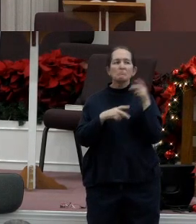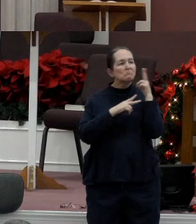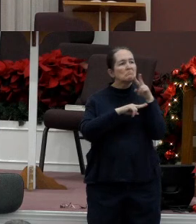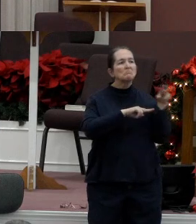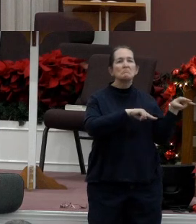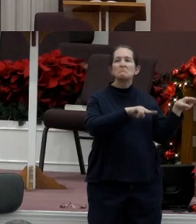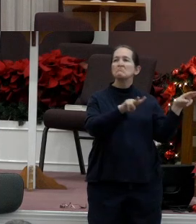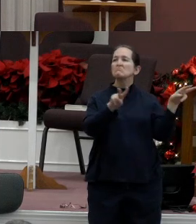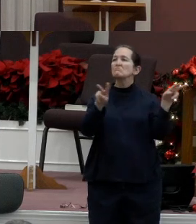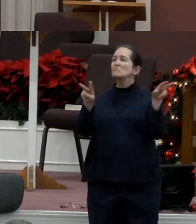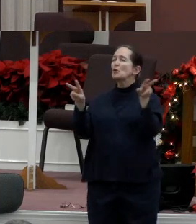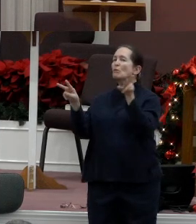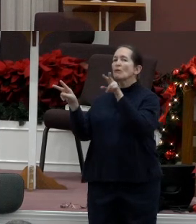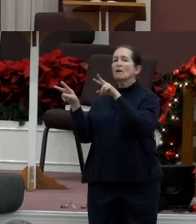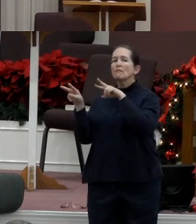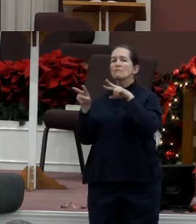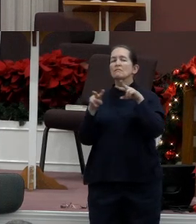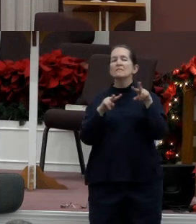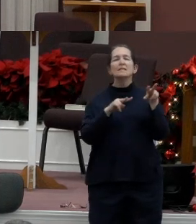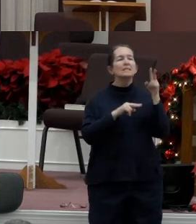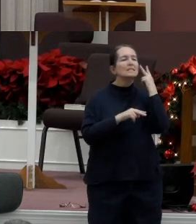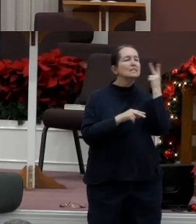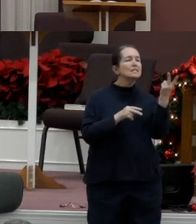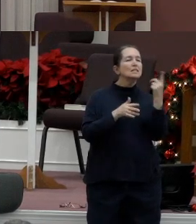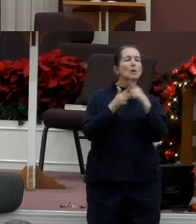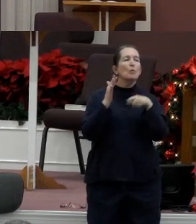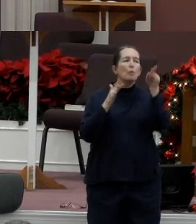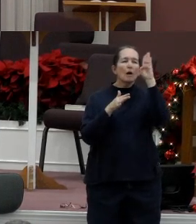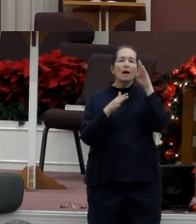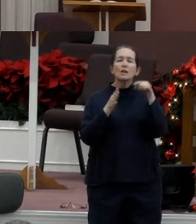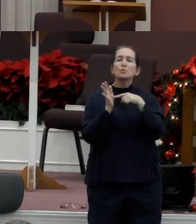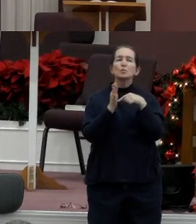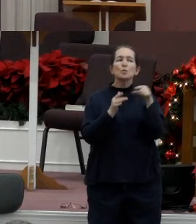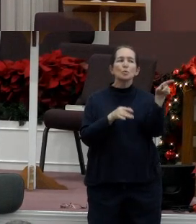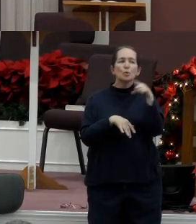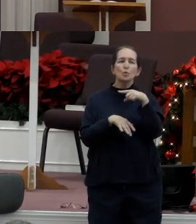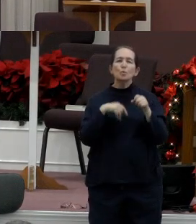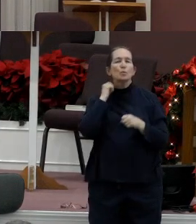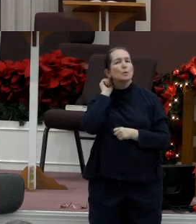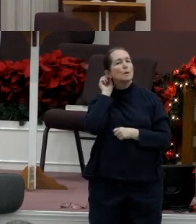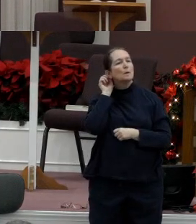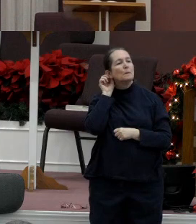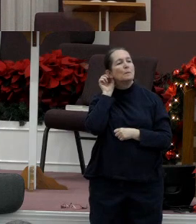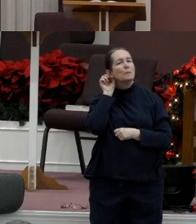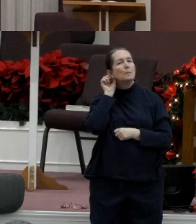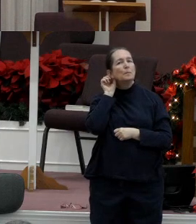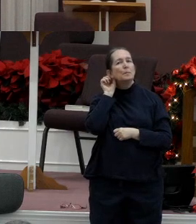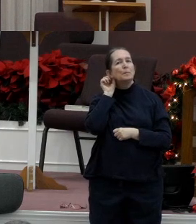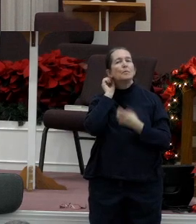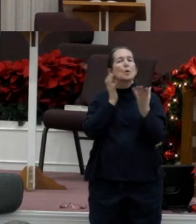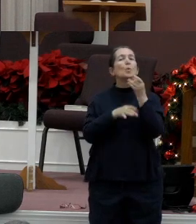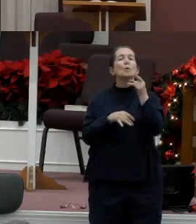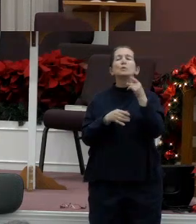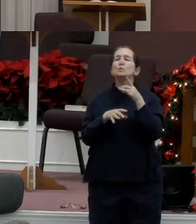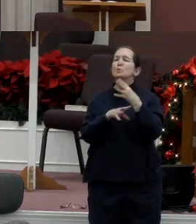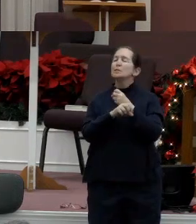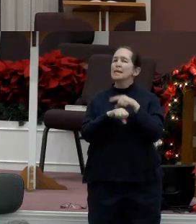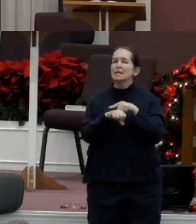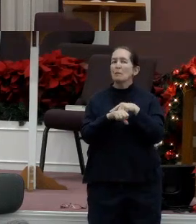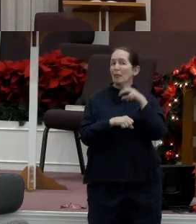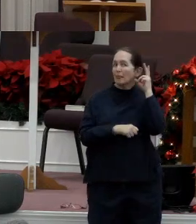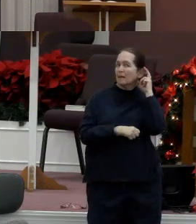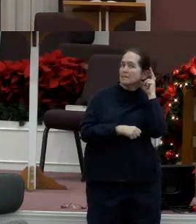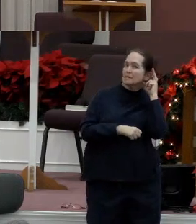around, to see what God is showing you. I want you to take time to